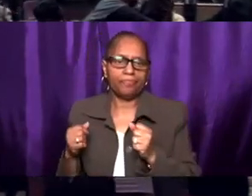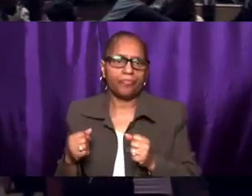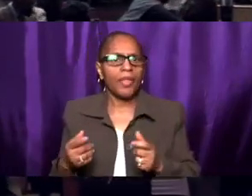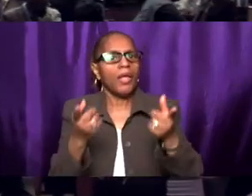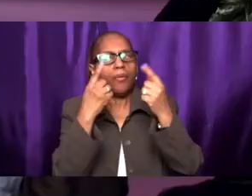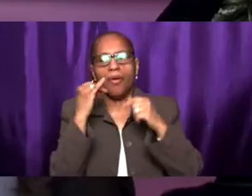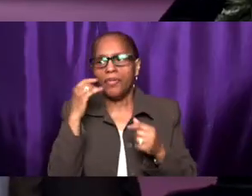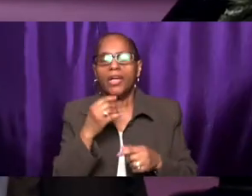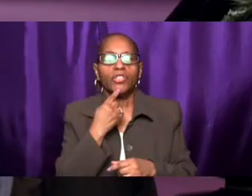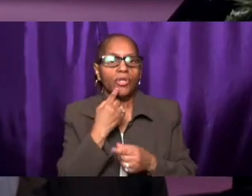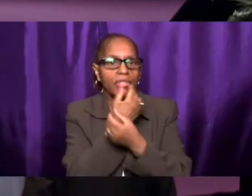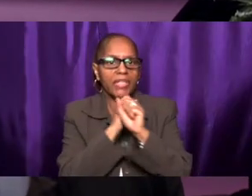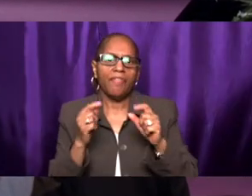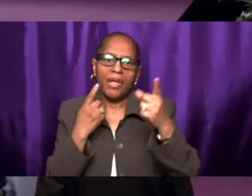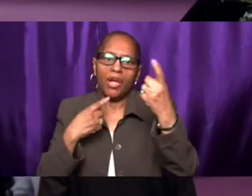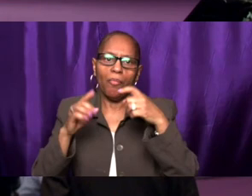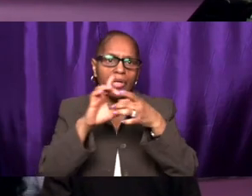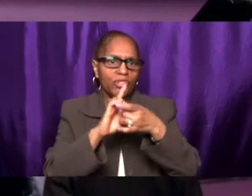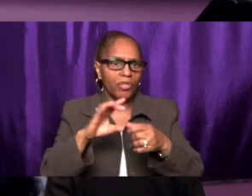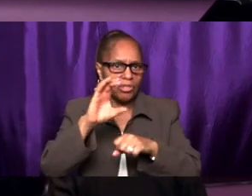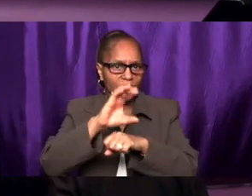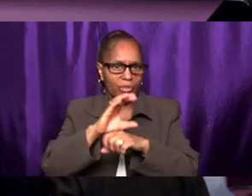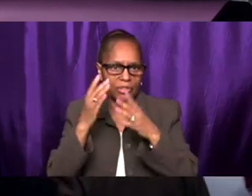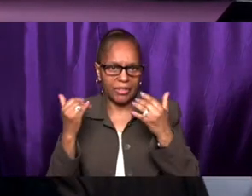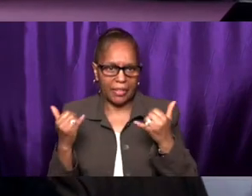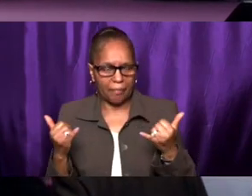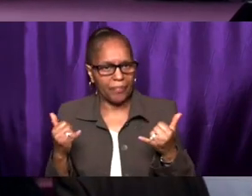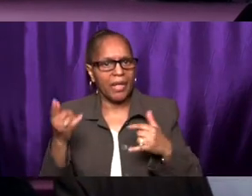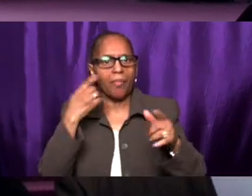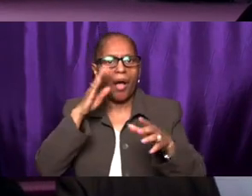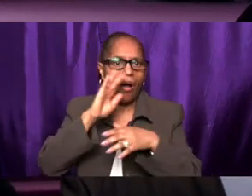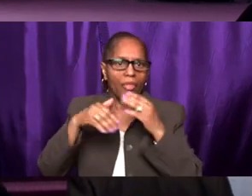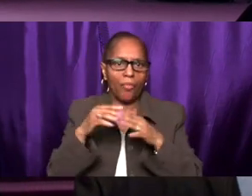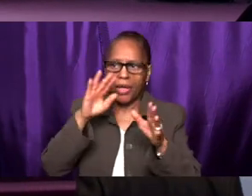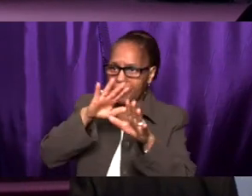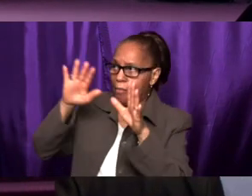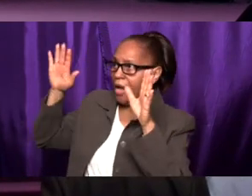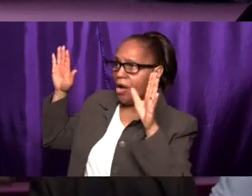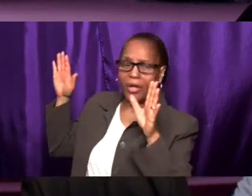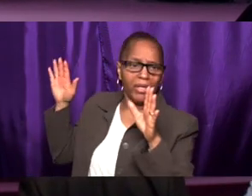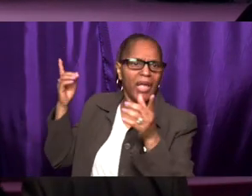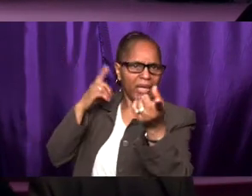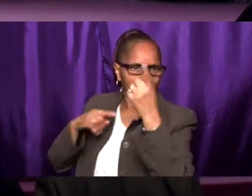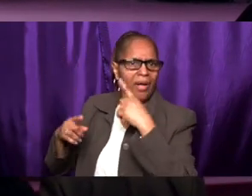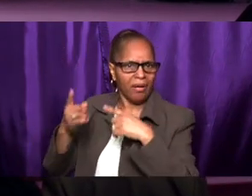Come on, if you're not sure you're saved, come on. Come on, all the way in the balcony, if that was for you. Come